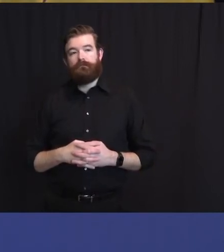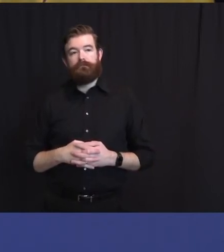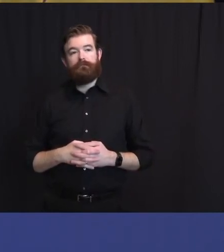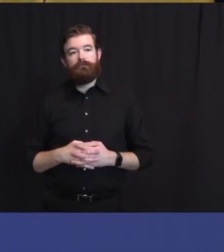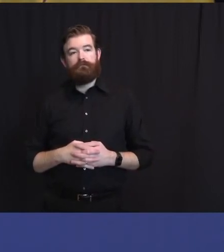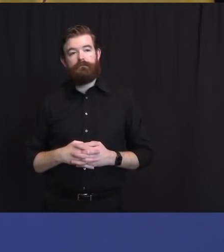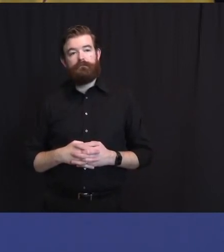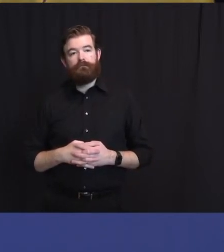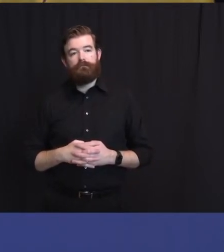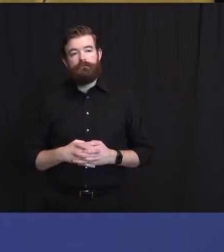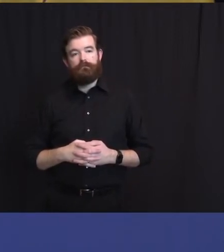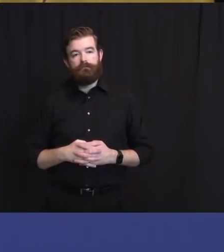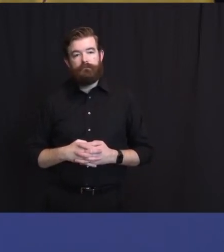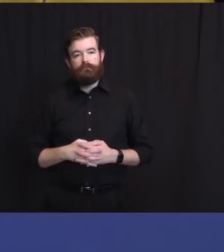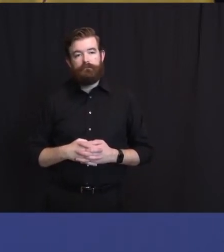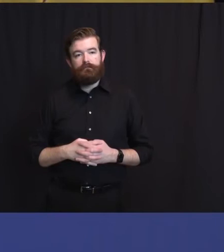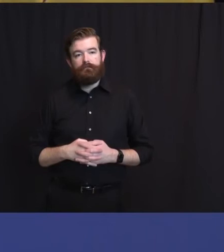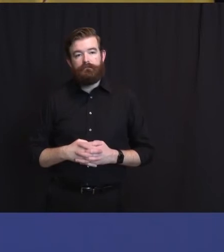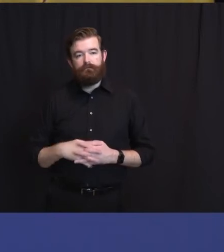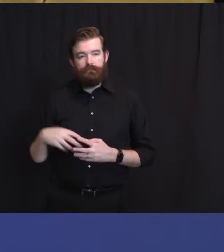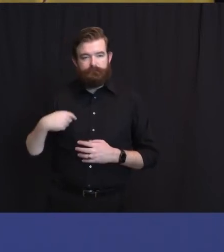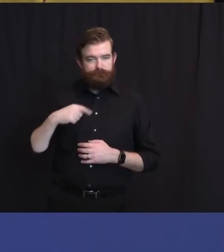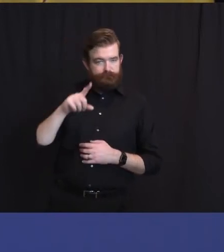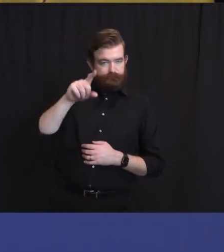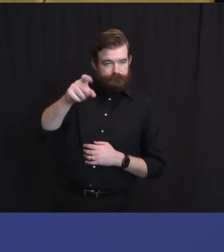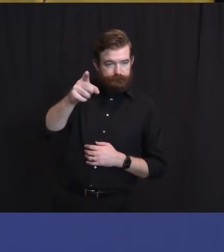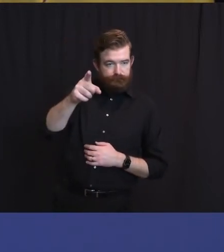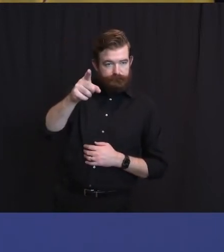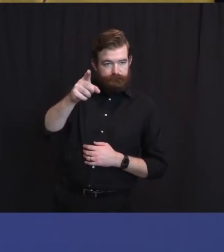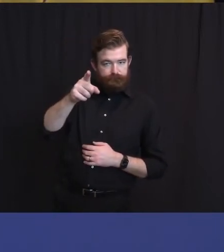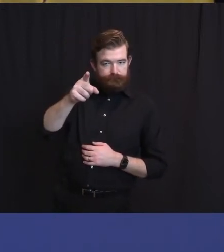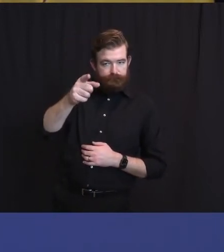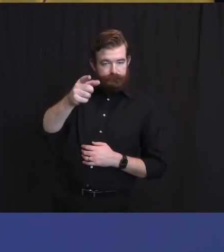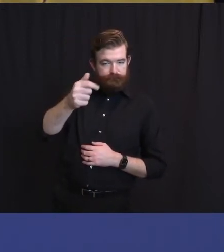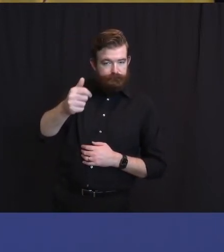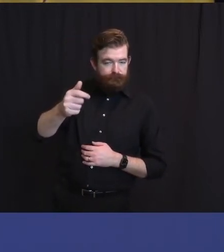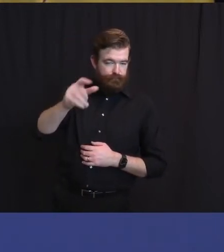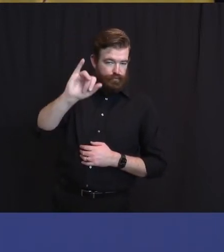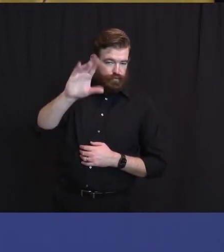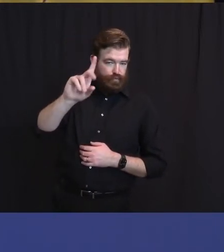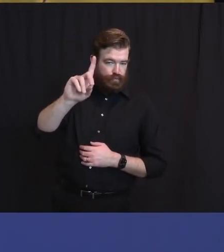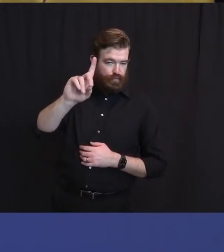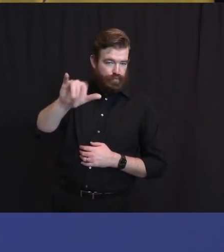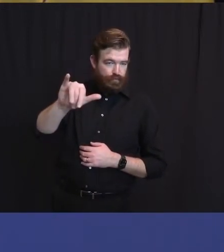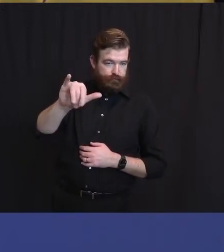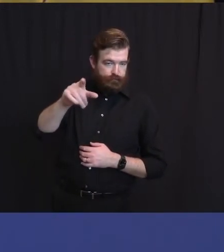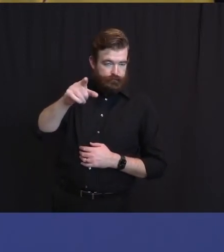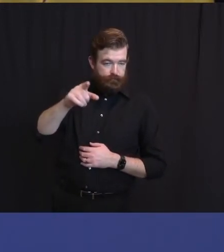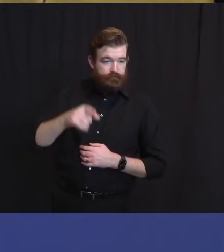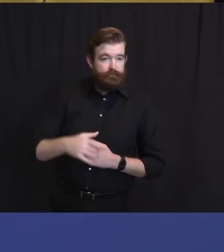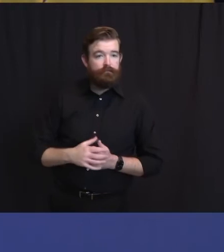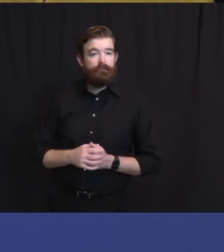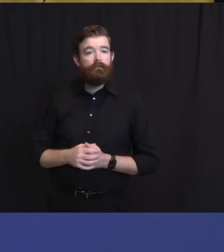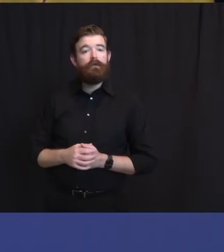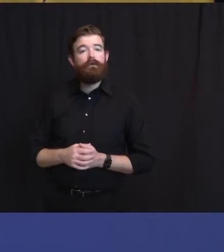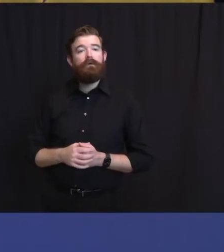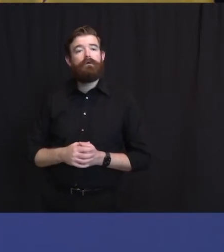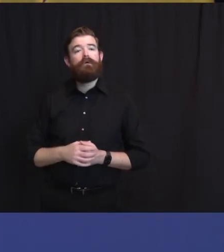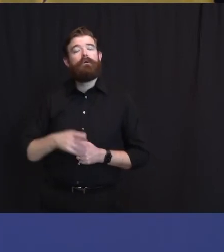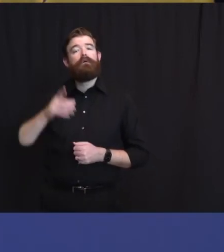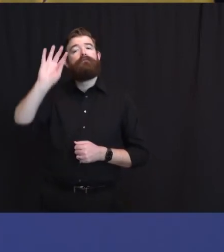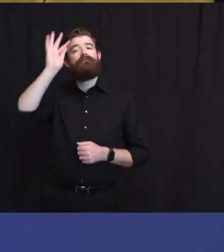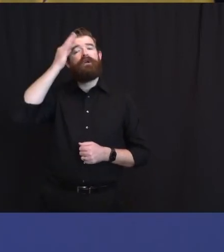Commissioner Persicilli. You mentioned all of the players that you want to see in the Federal Pharmacy Partnership Program. In total, do